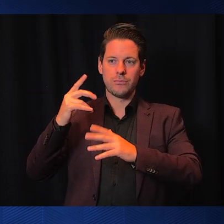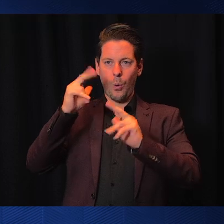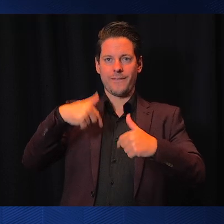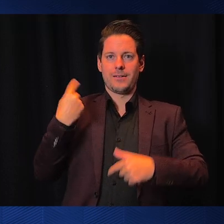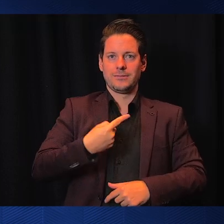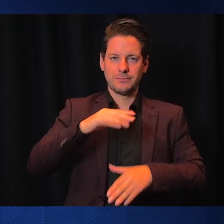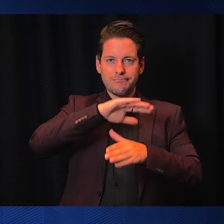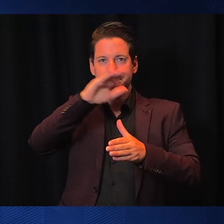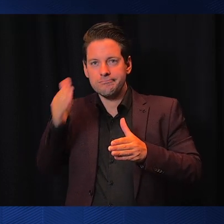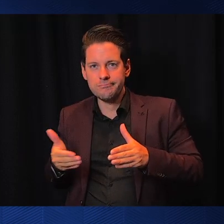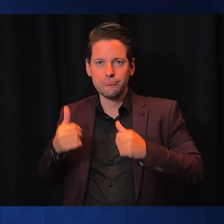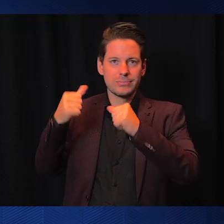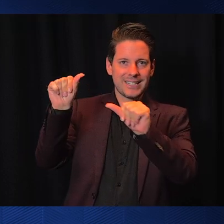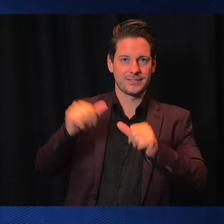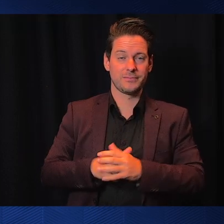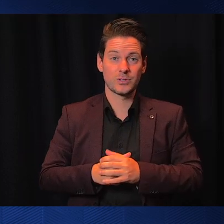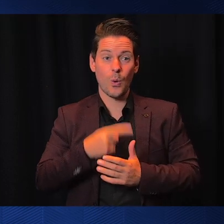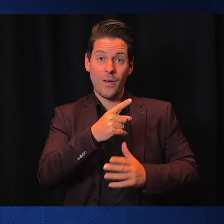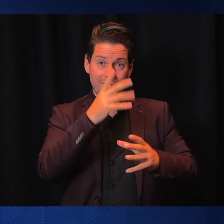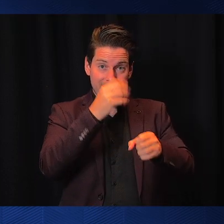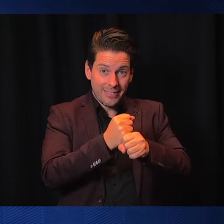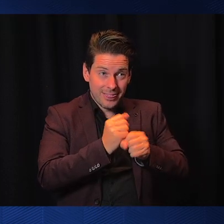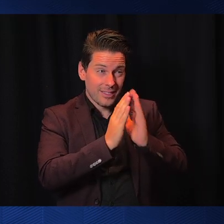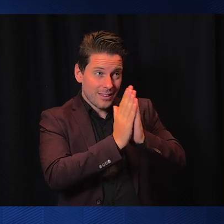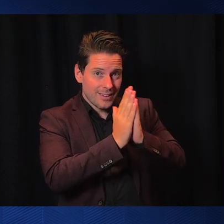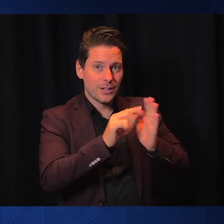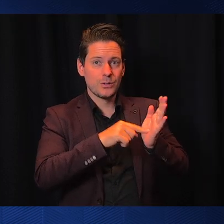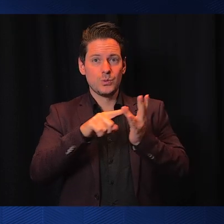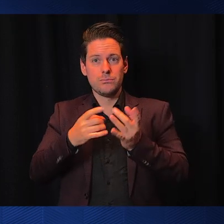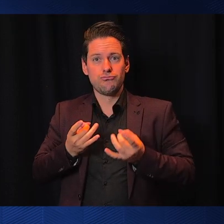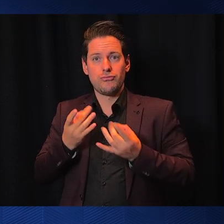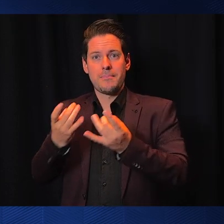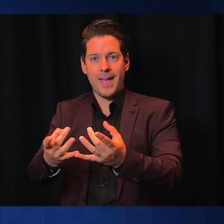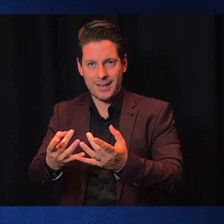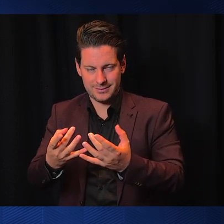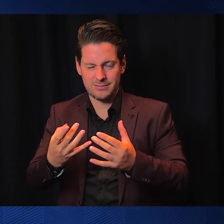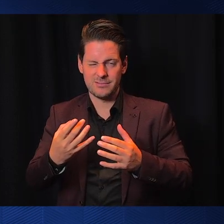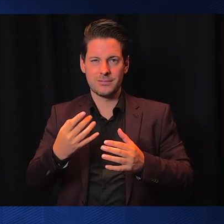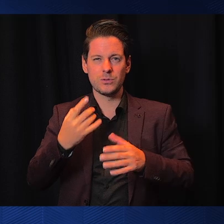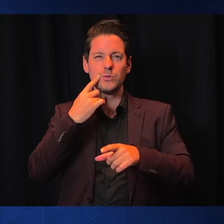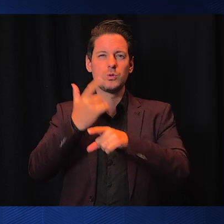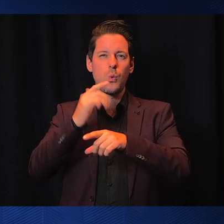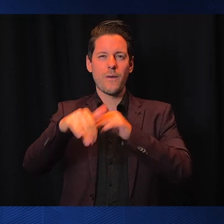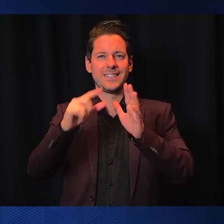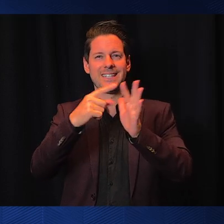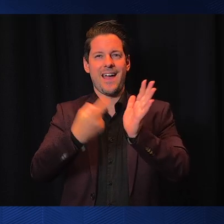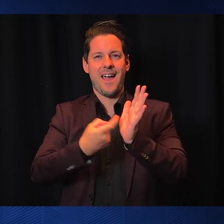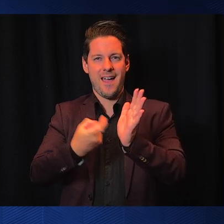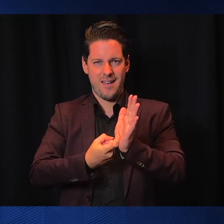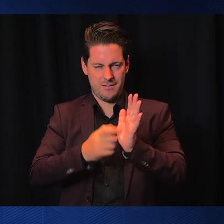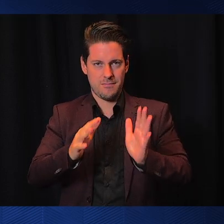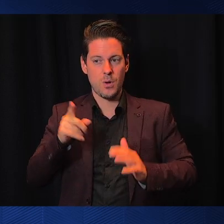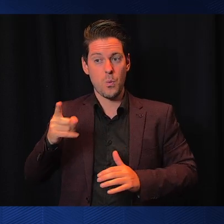story of faith to a story of preparedness in the context of DRR was shared to us by a